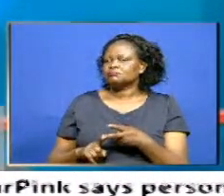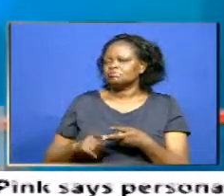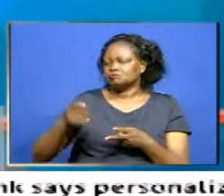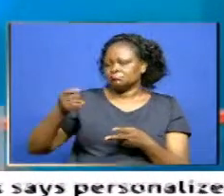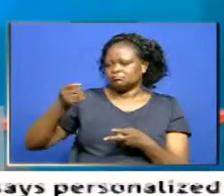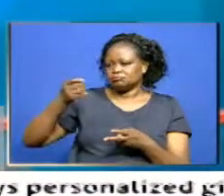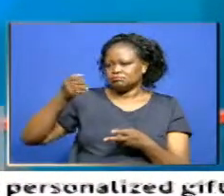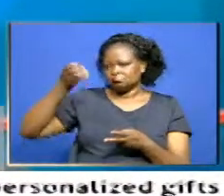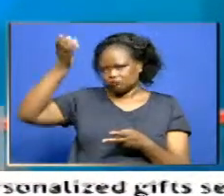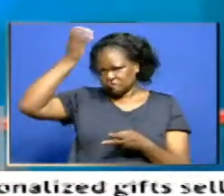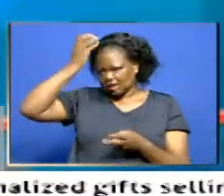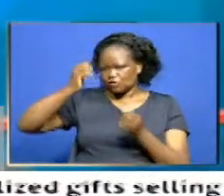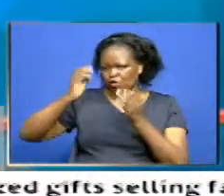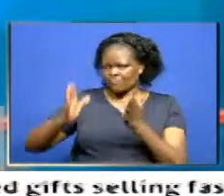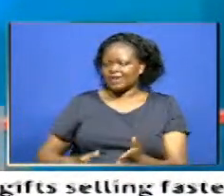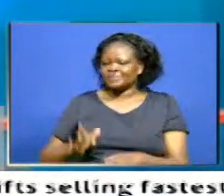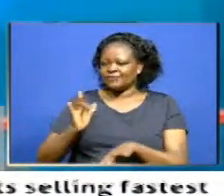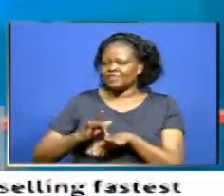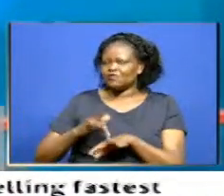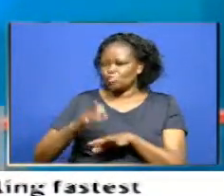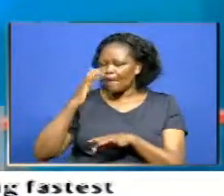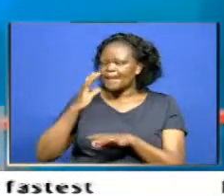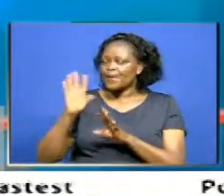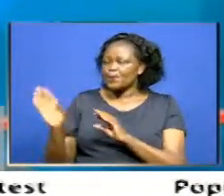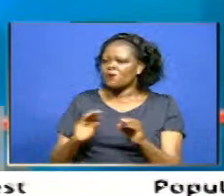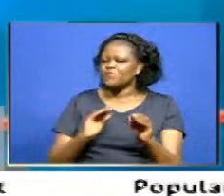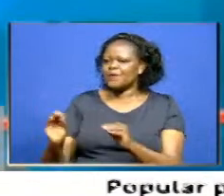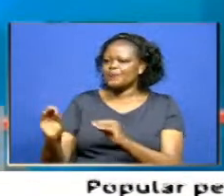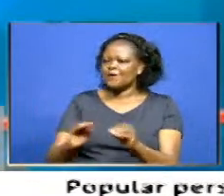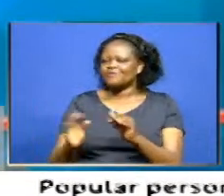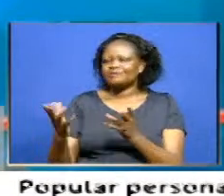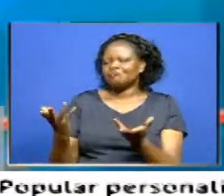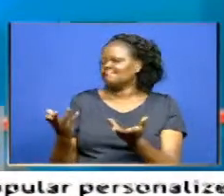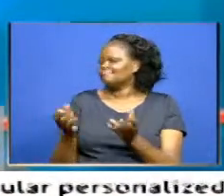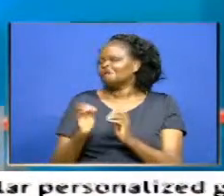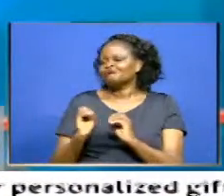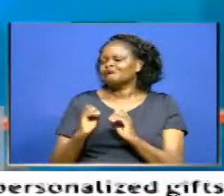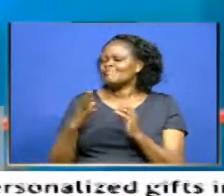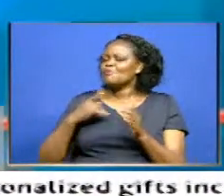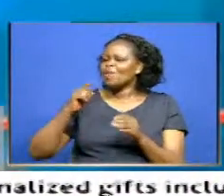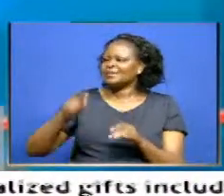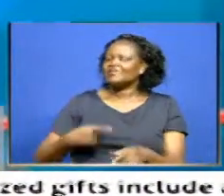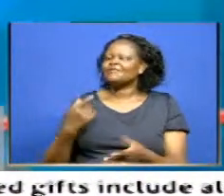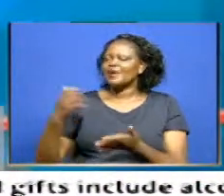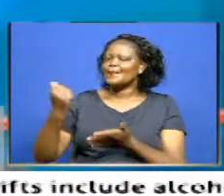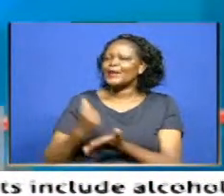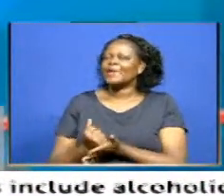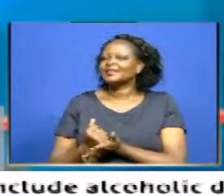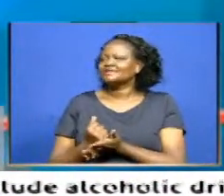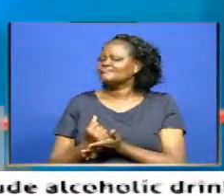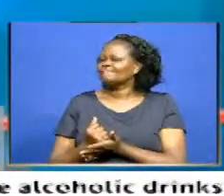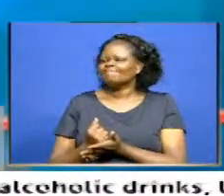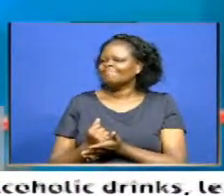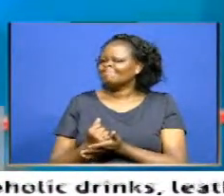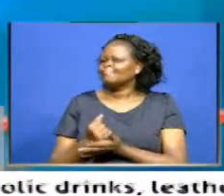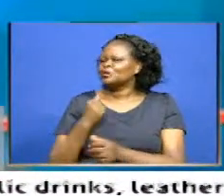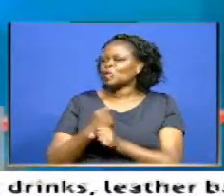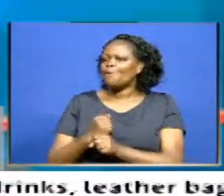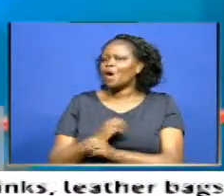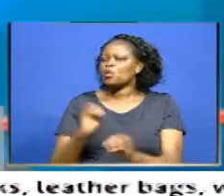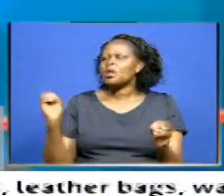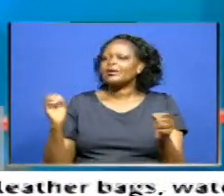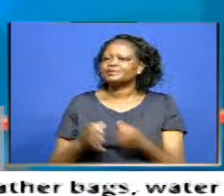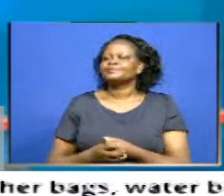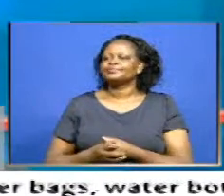affected because of the inability to move people around. So many people who are self-employed do not have livelihoods.